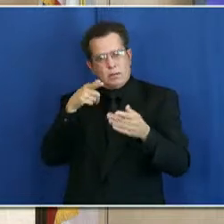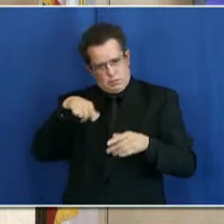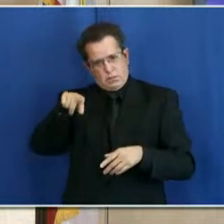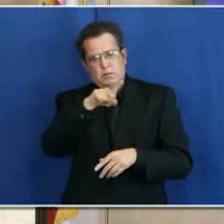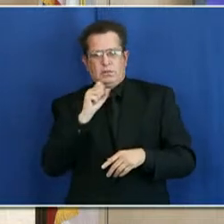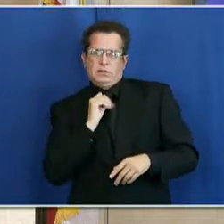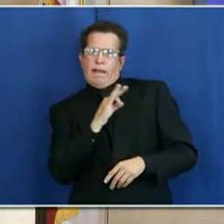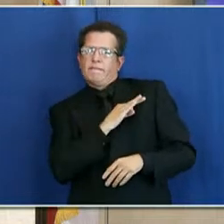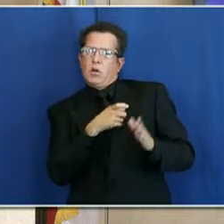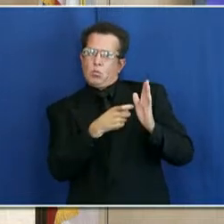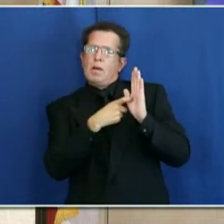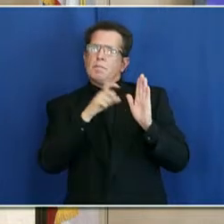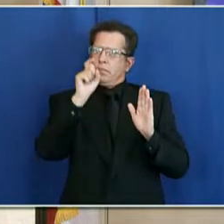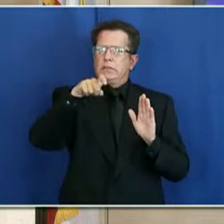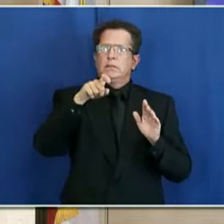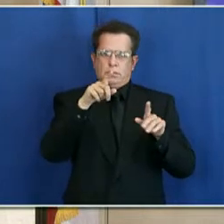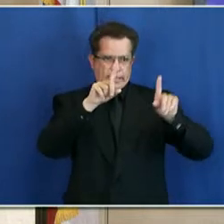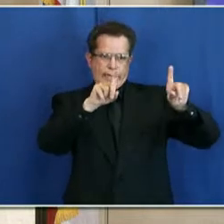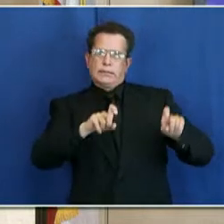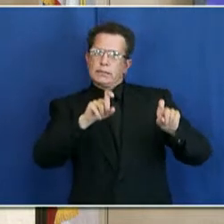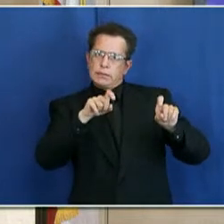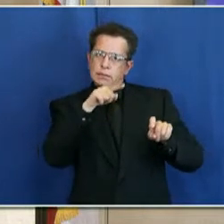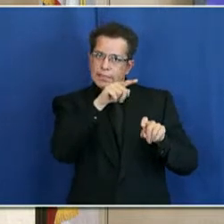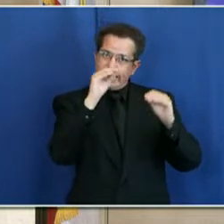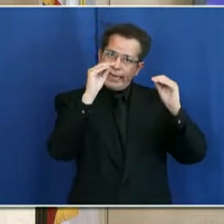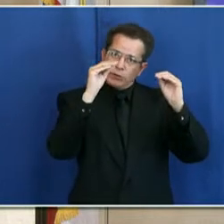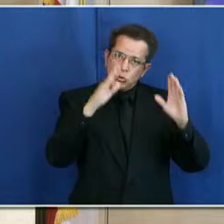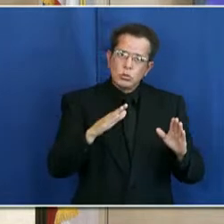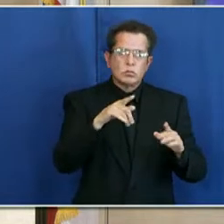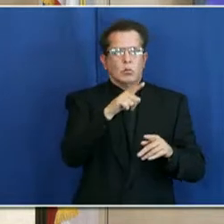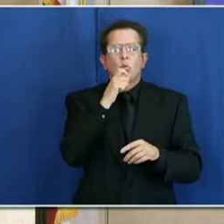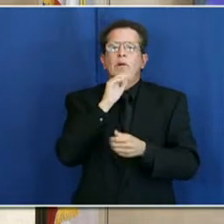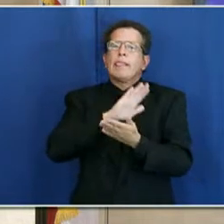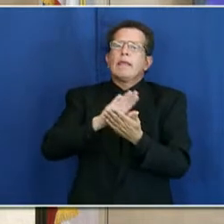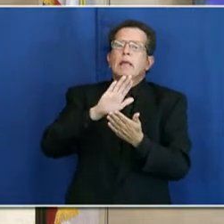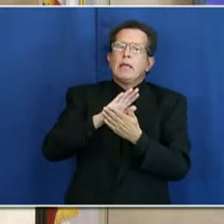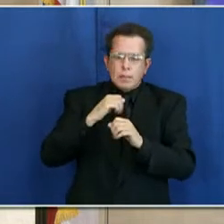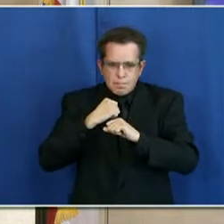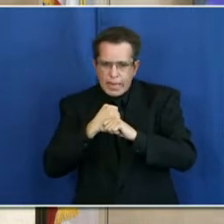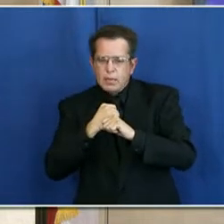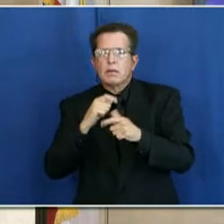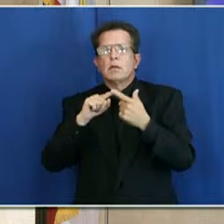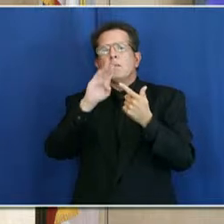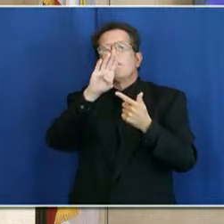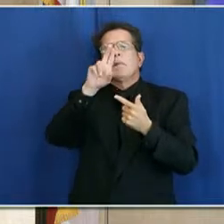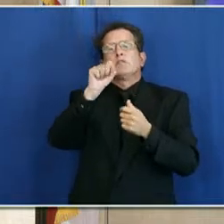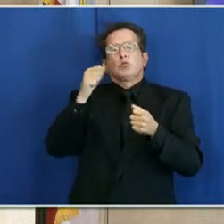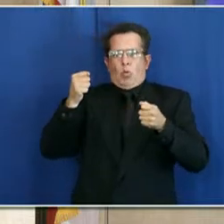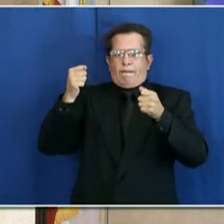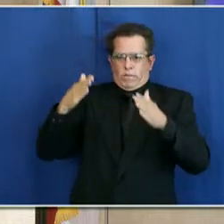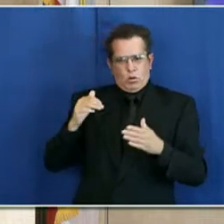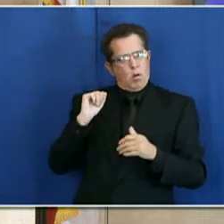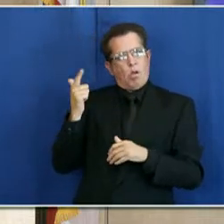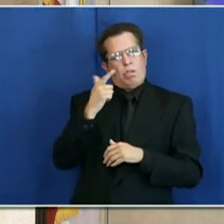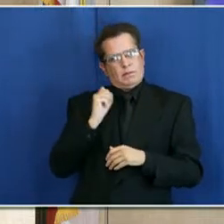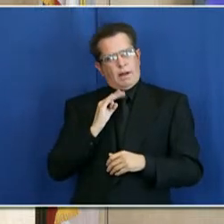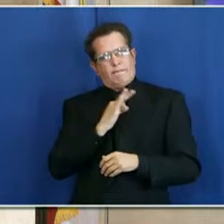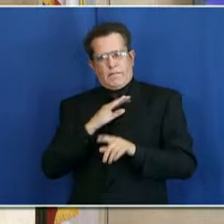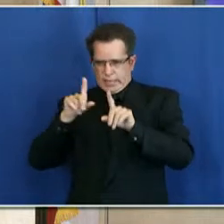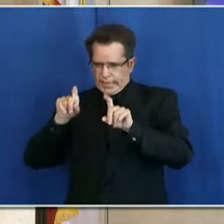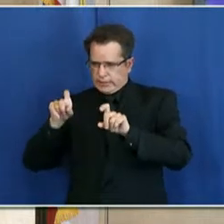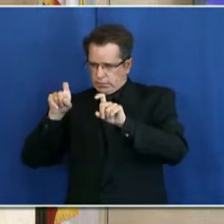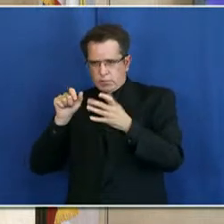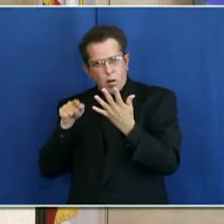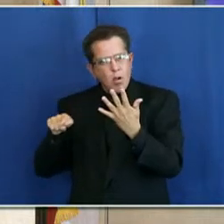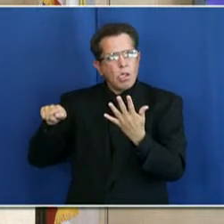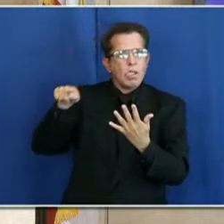at school facilities. This is not just teachers, it is teachers and maintenance and bus drivers and administrative support staff. And so we want